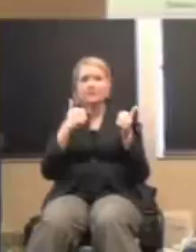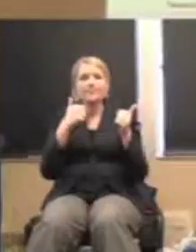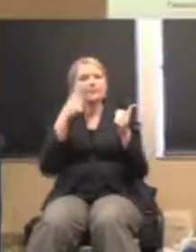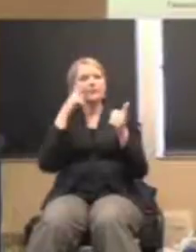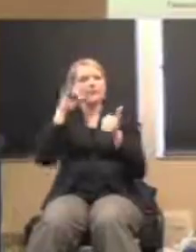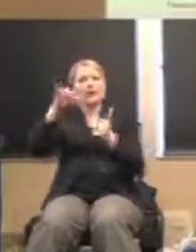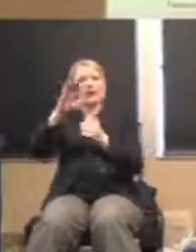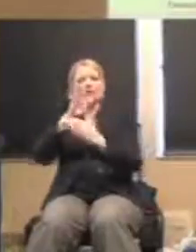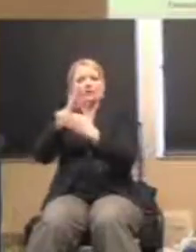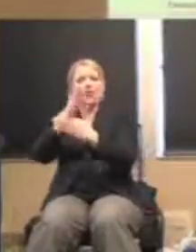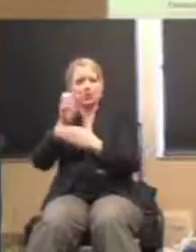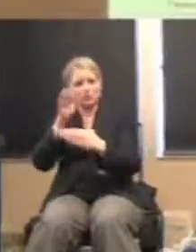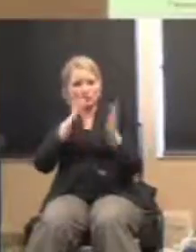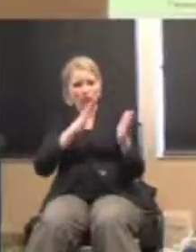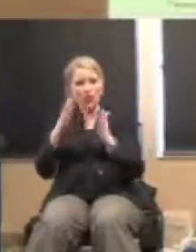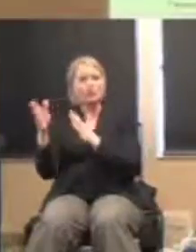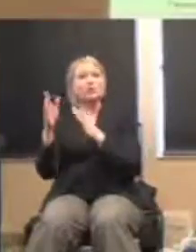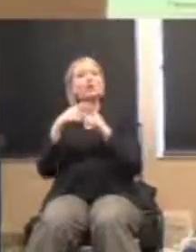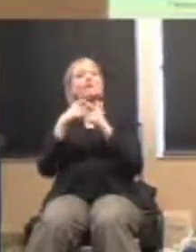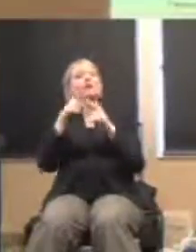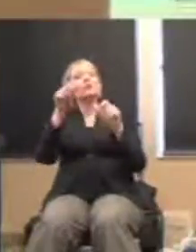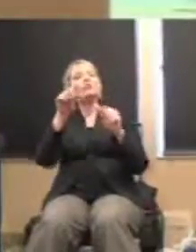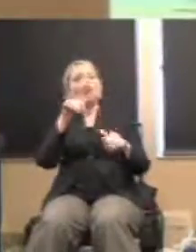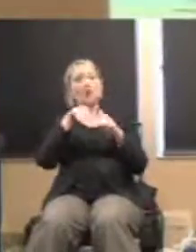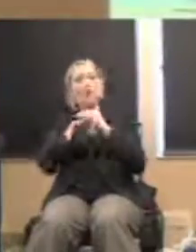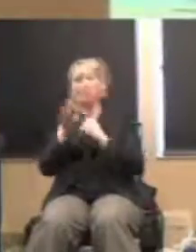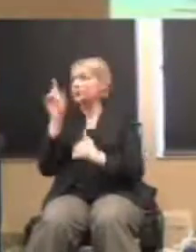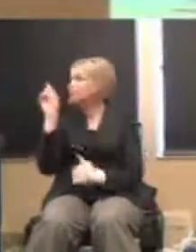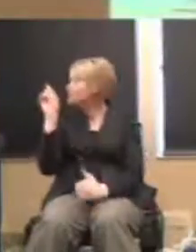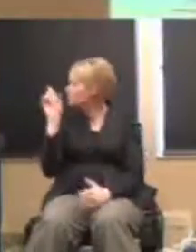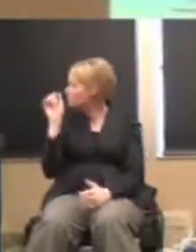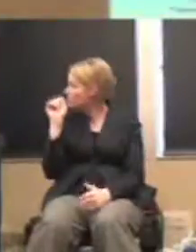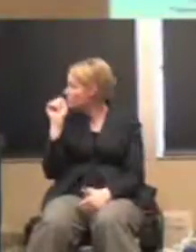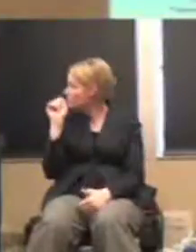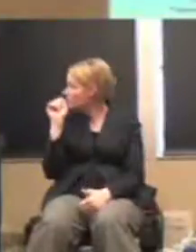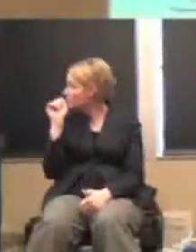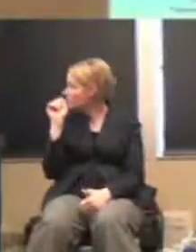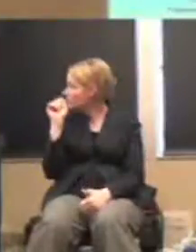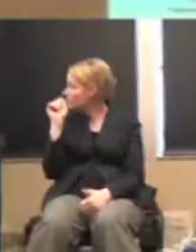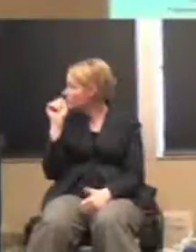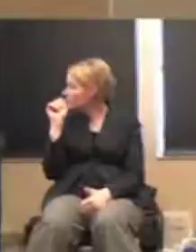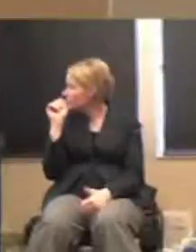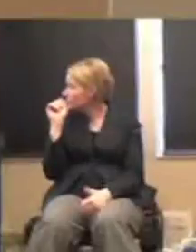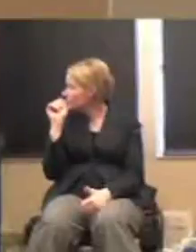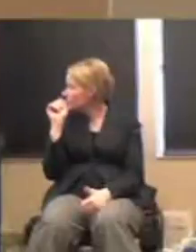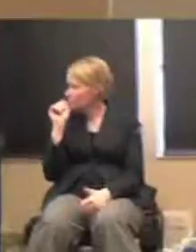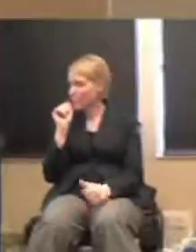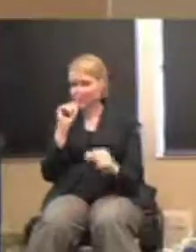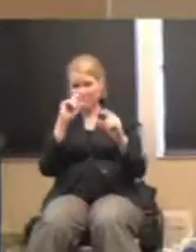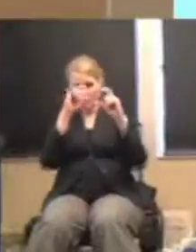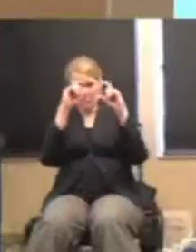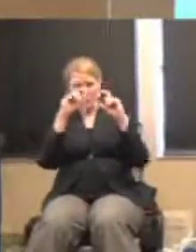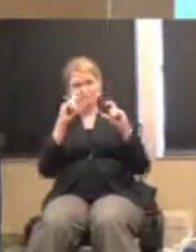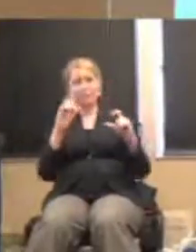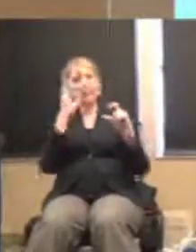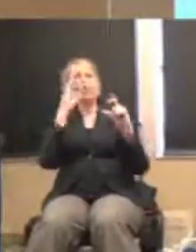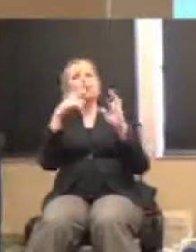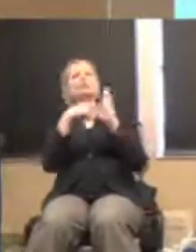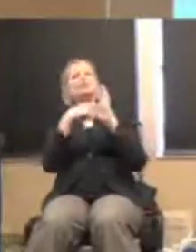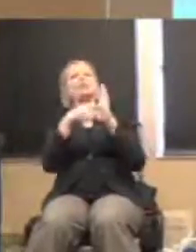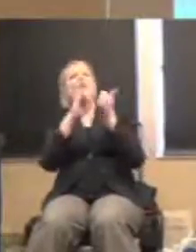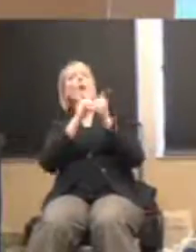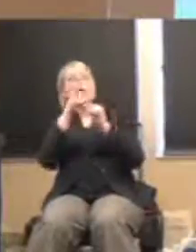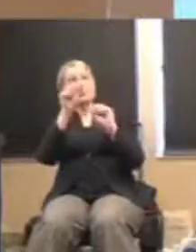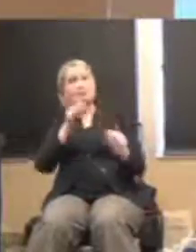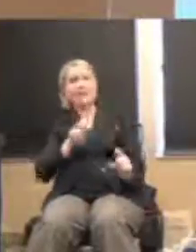that strategy. But then you can go into these little components down here, and it will give you the steps of how you can